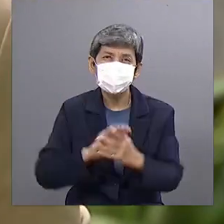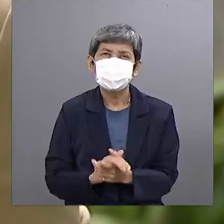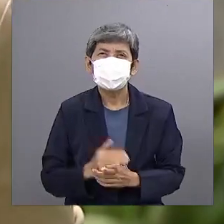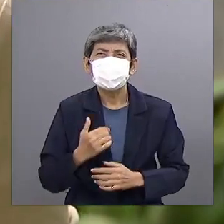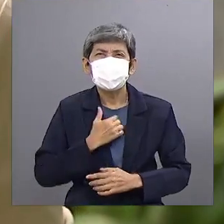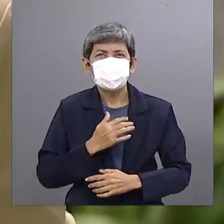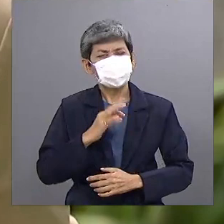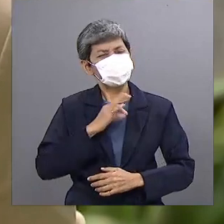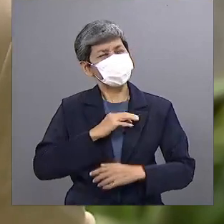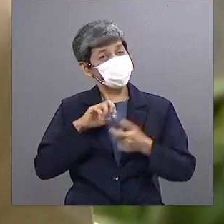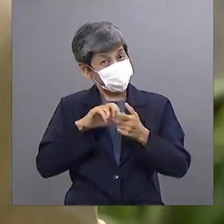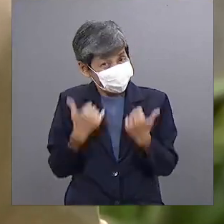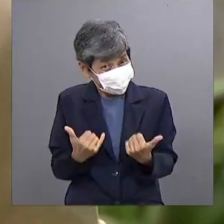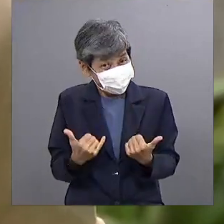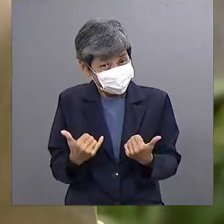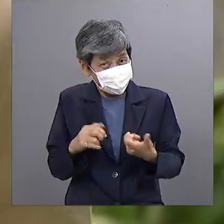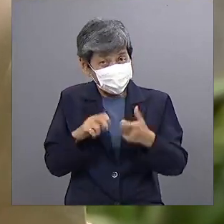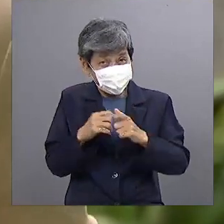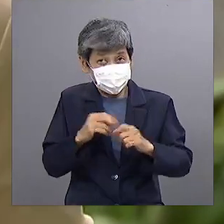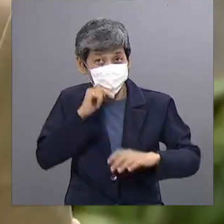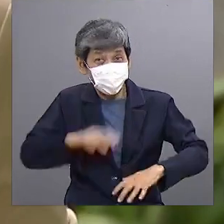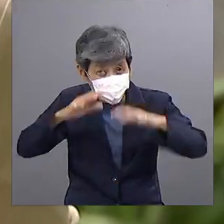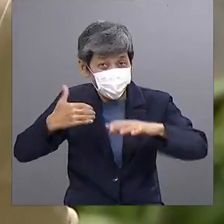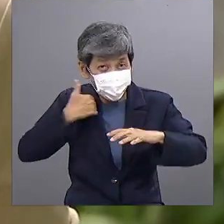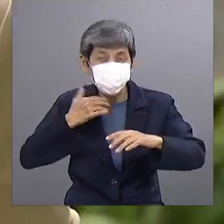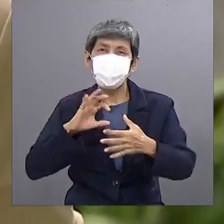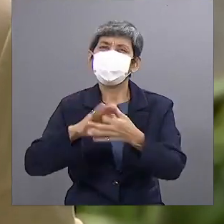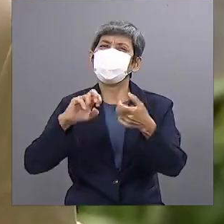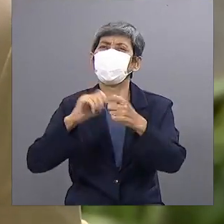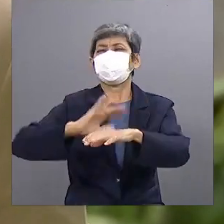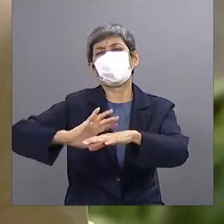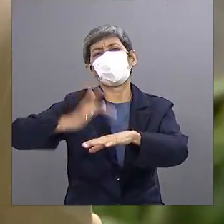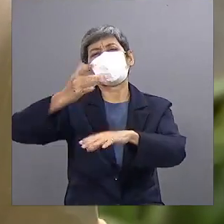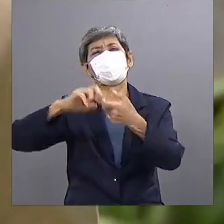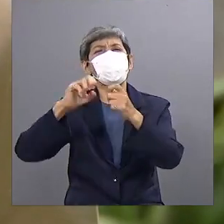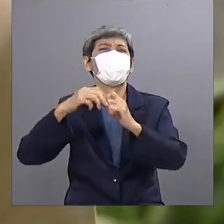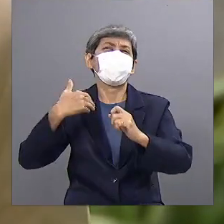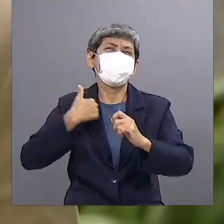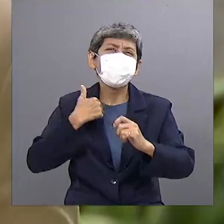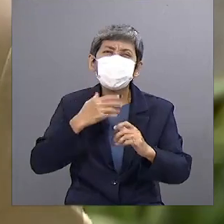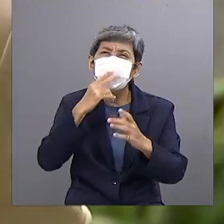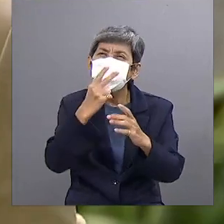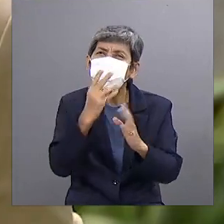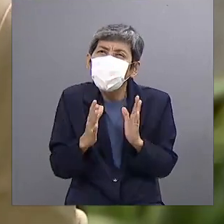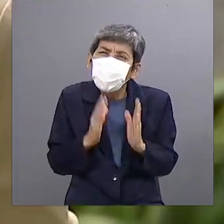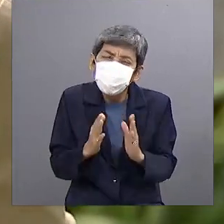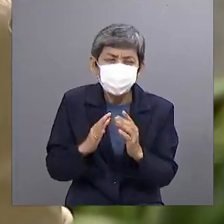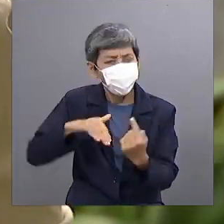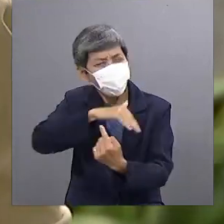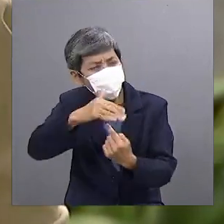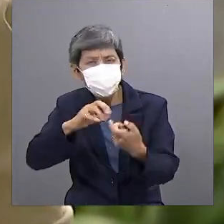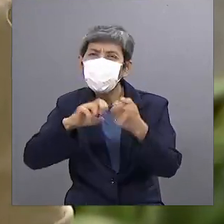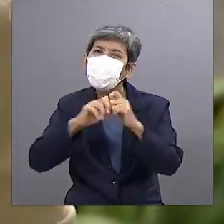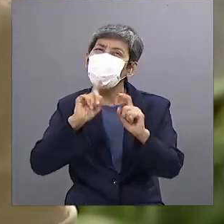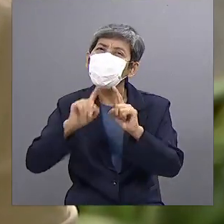on right now is happened by natural. But as a human being, we are the one who fasten the speed, make it more worse than it should be.